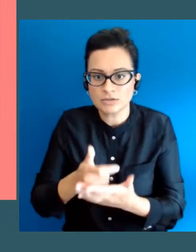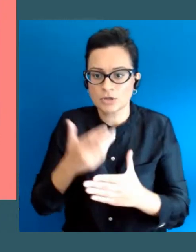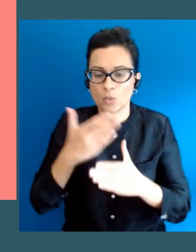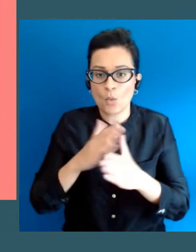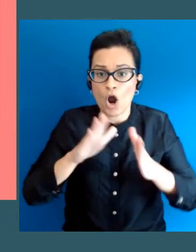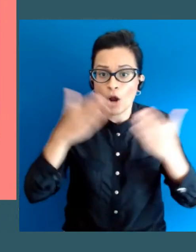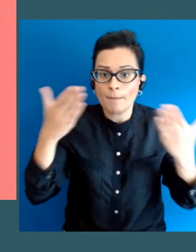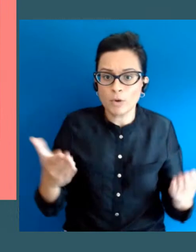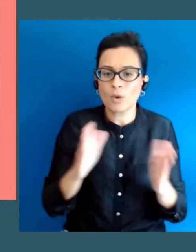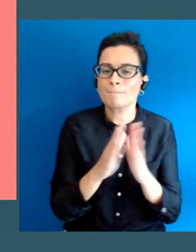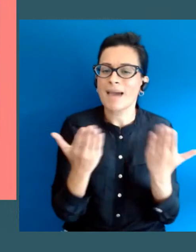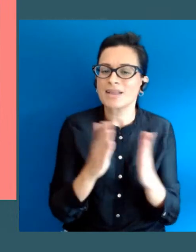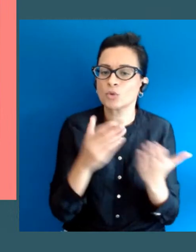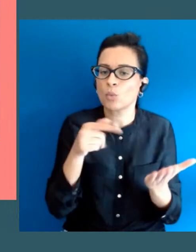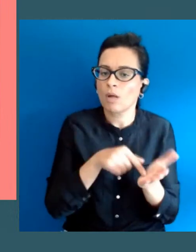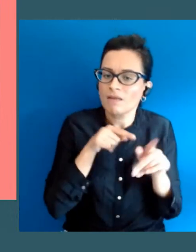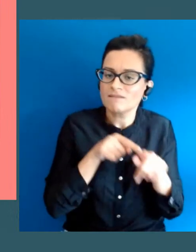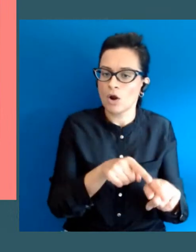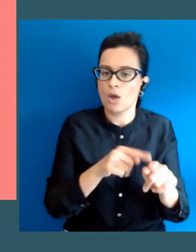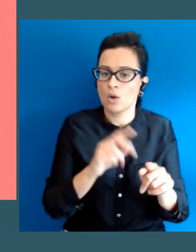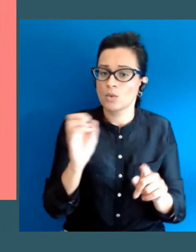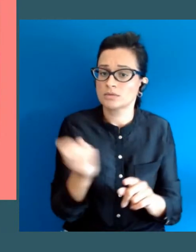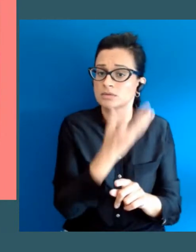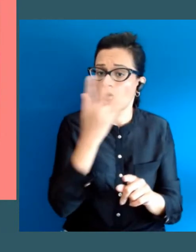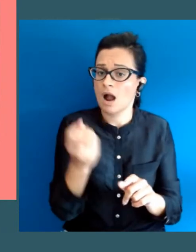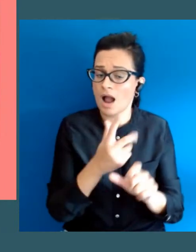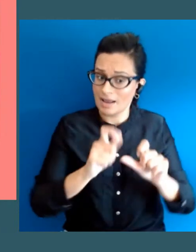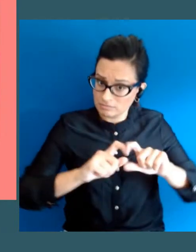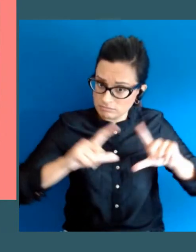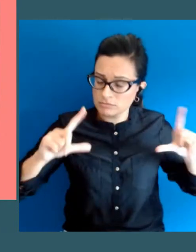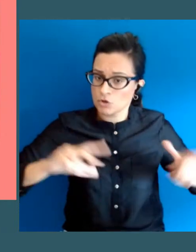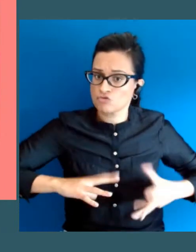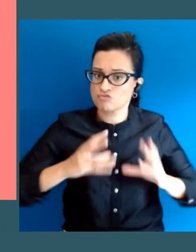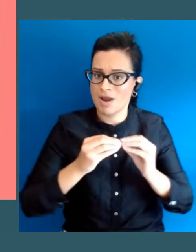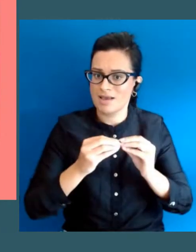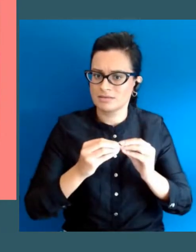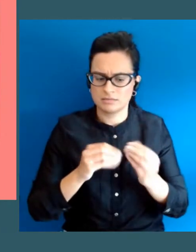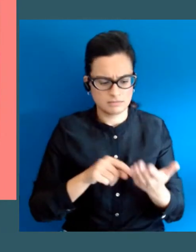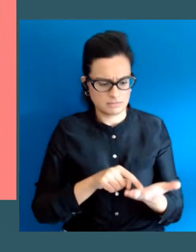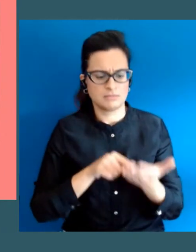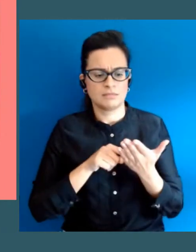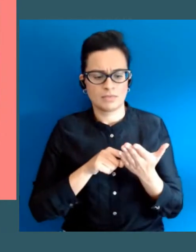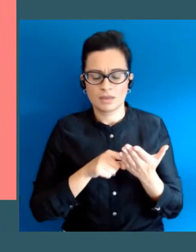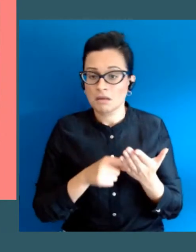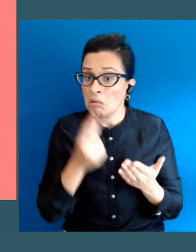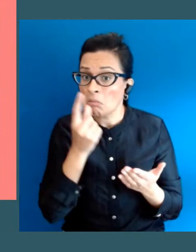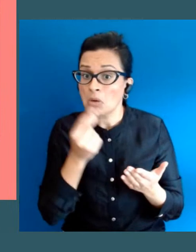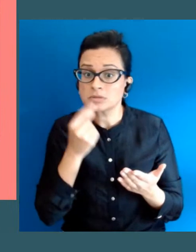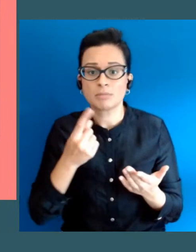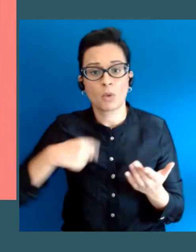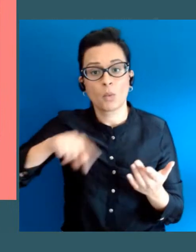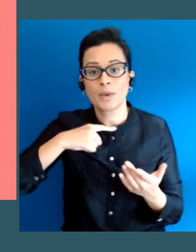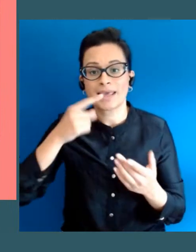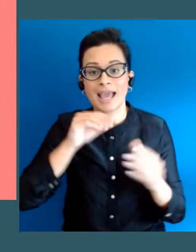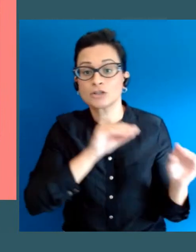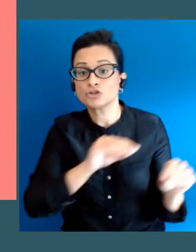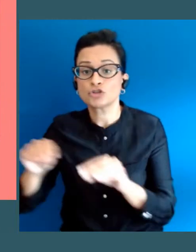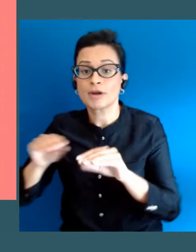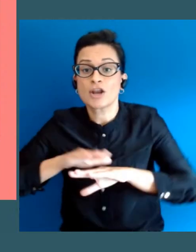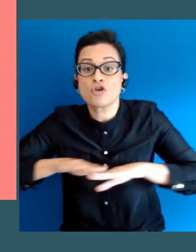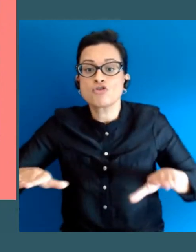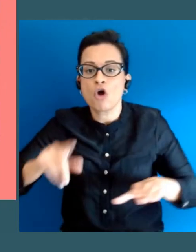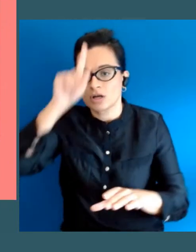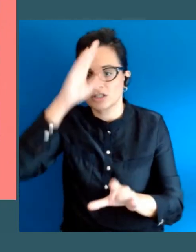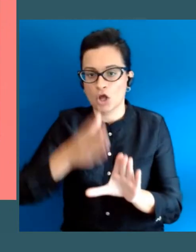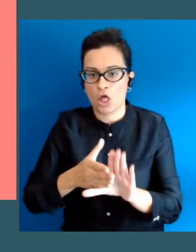slides which are created. And what that means is it might be possible for us to train non-psychologists to deliver